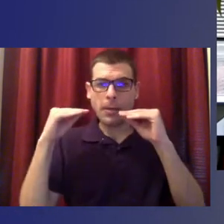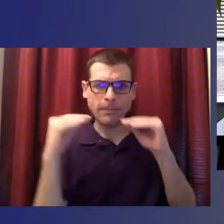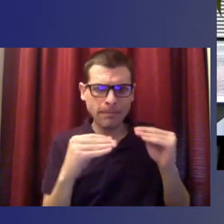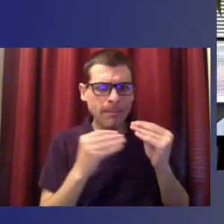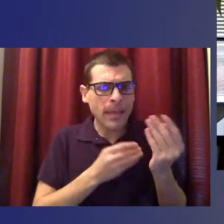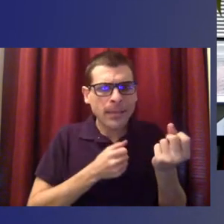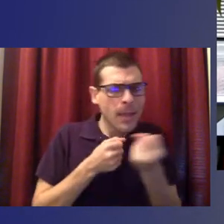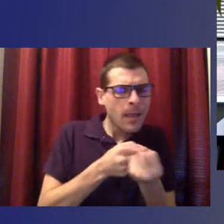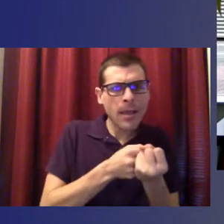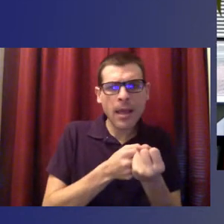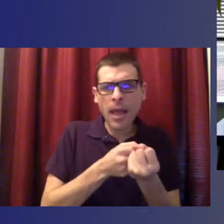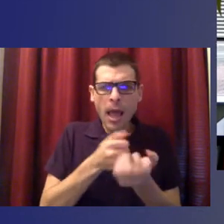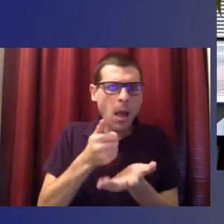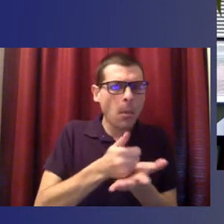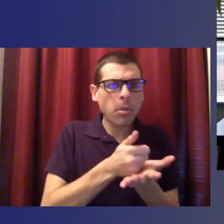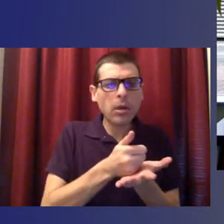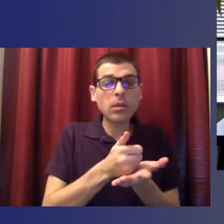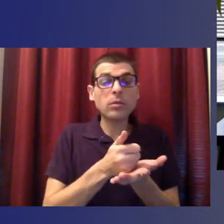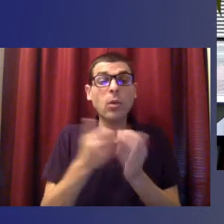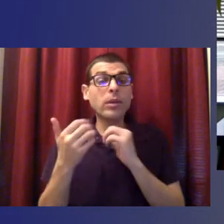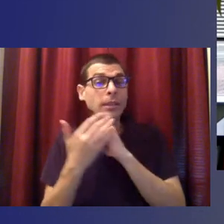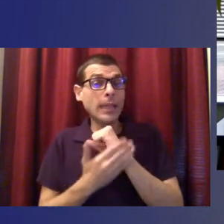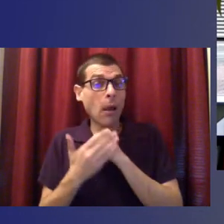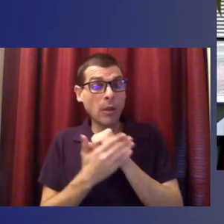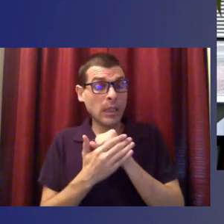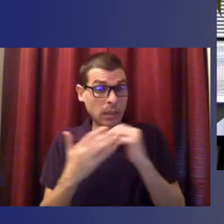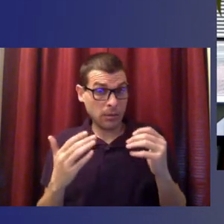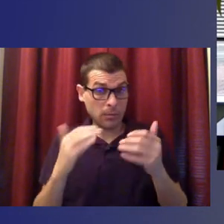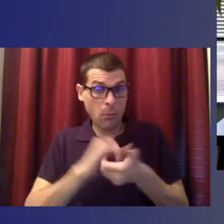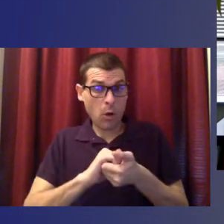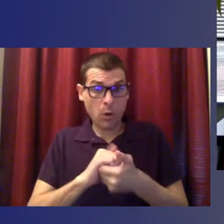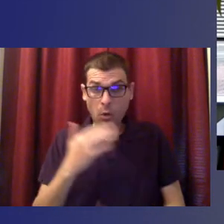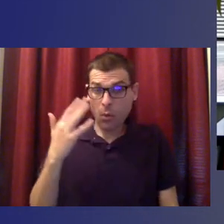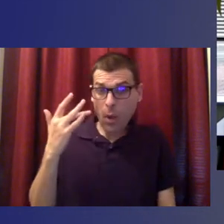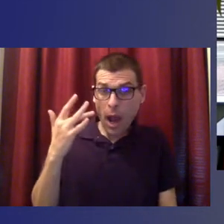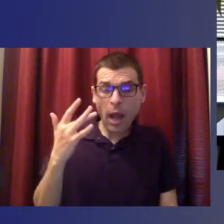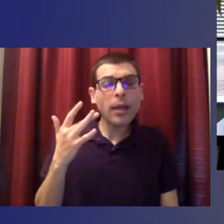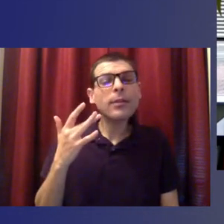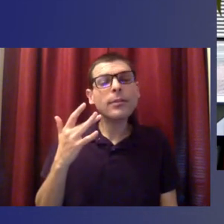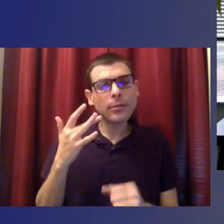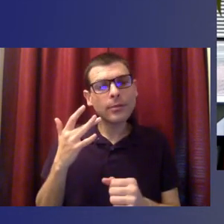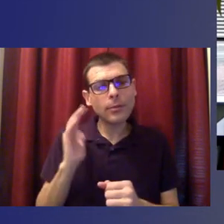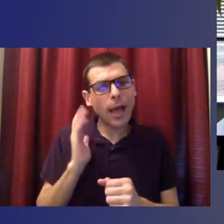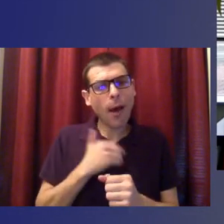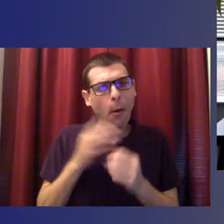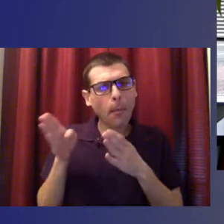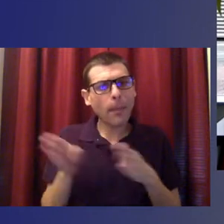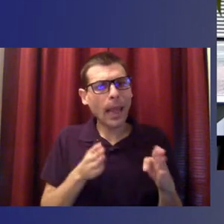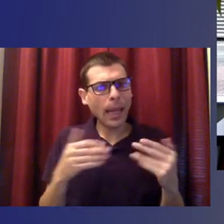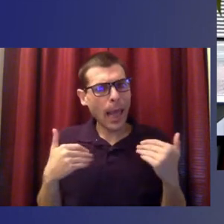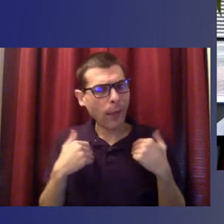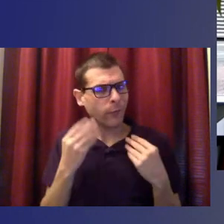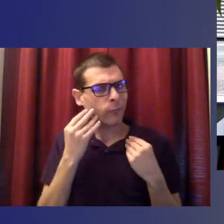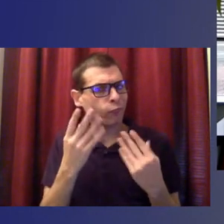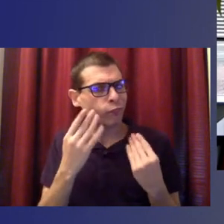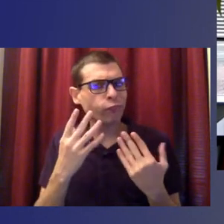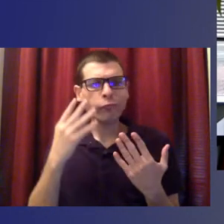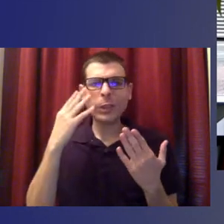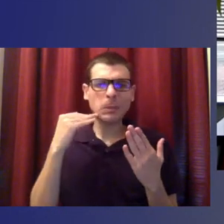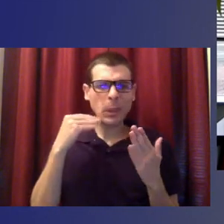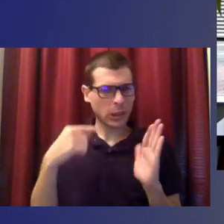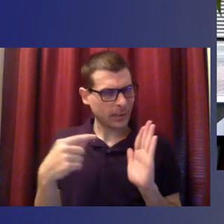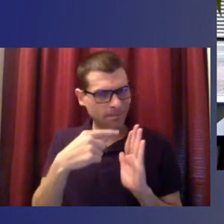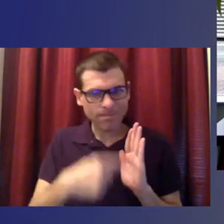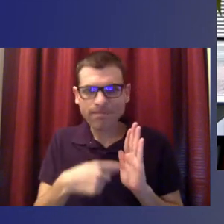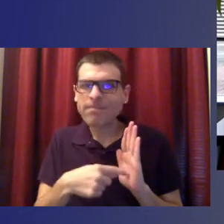local improvement plans. And our plan was adopted by the Metro Council just recently. And that plan has